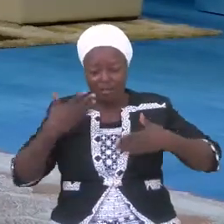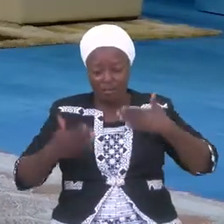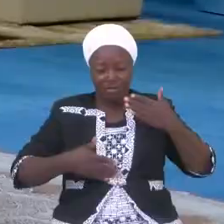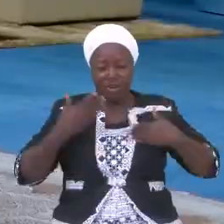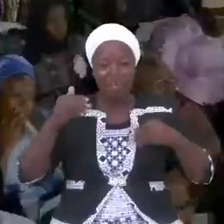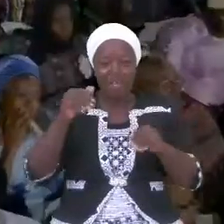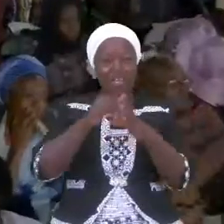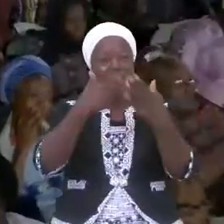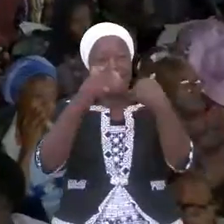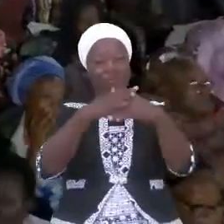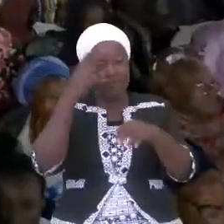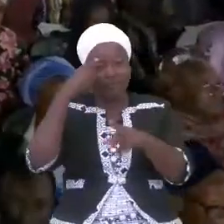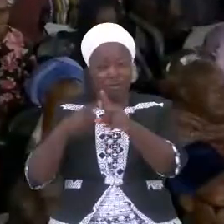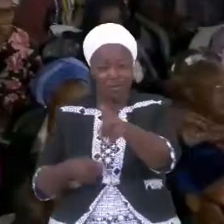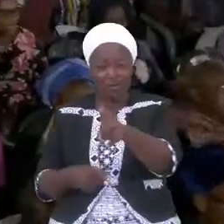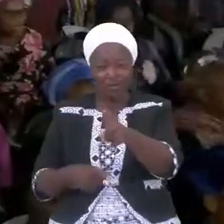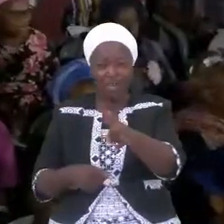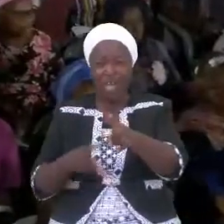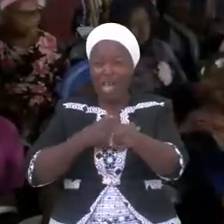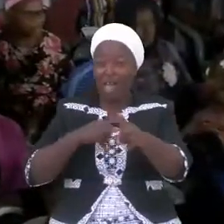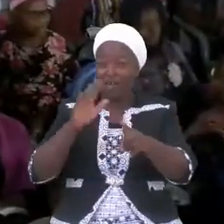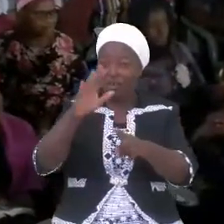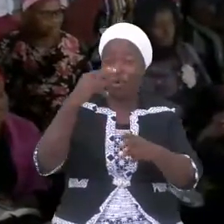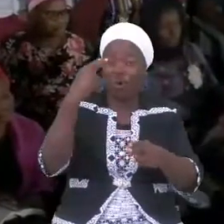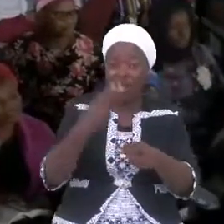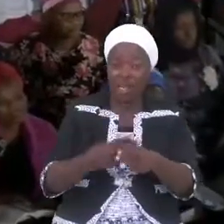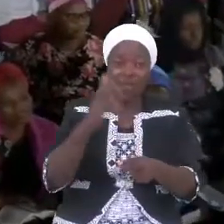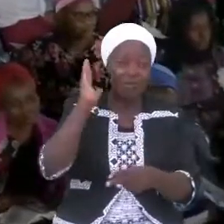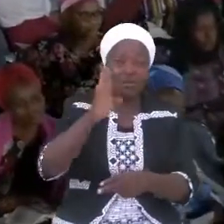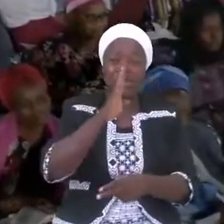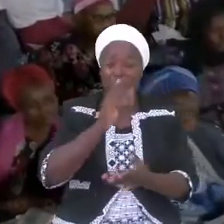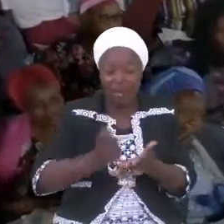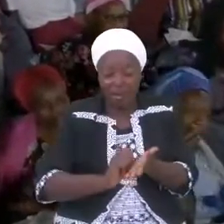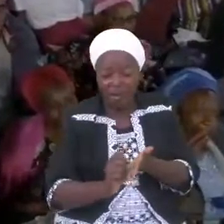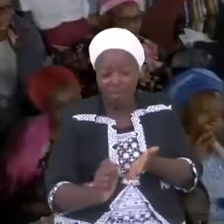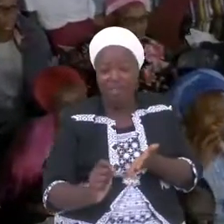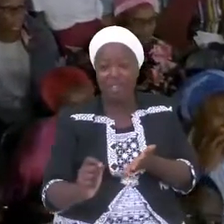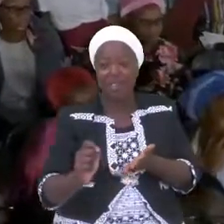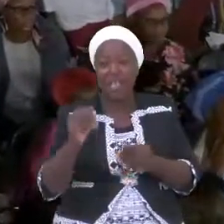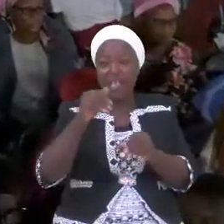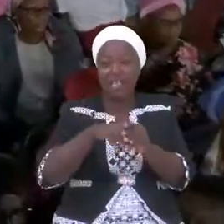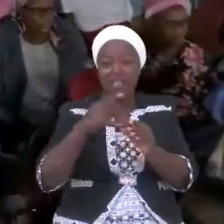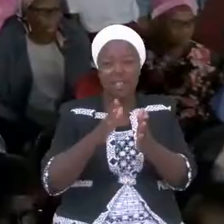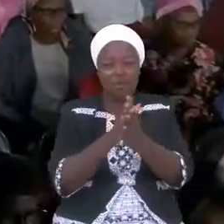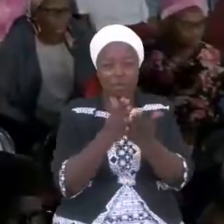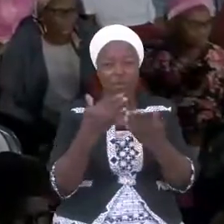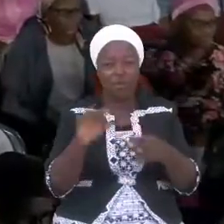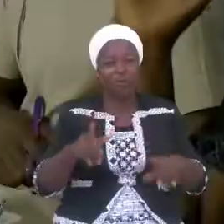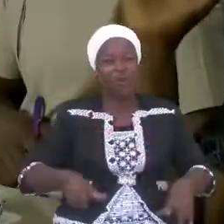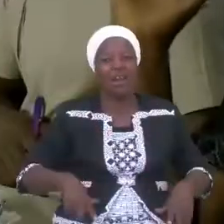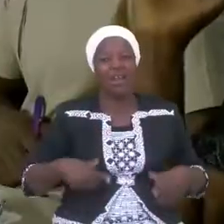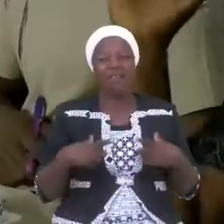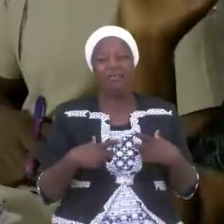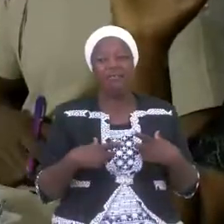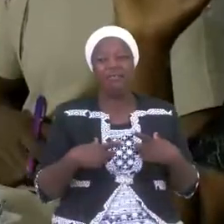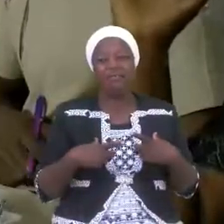heaven for you, and your name will be written in the book of life.